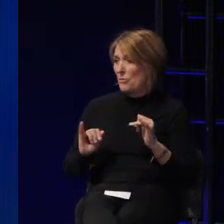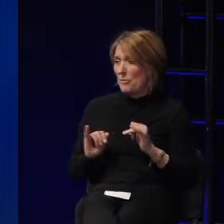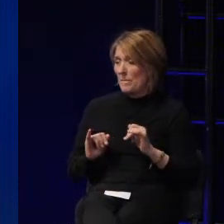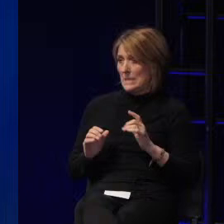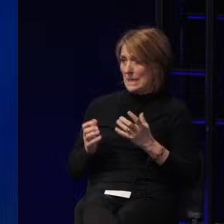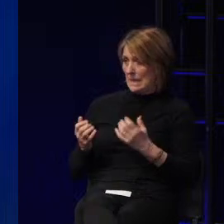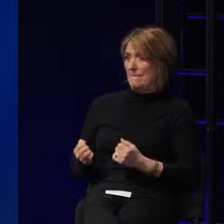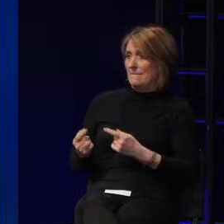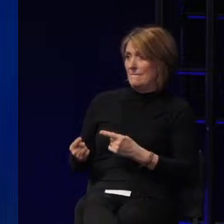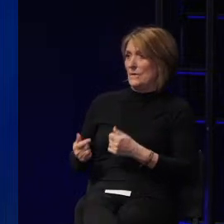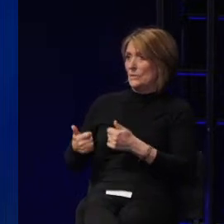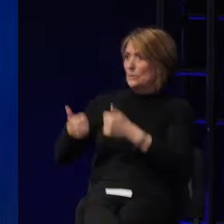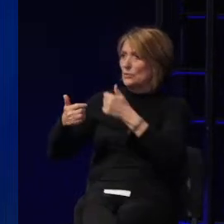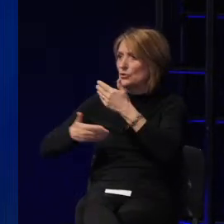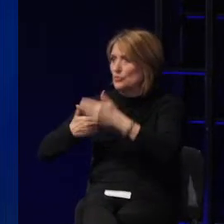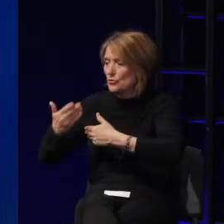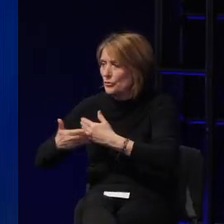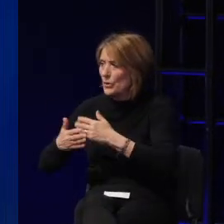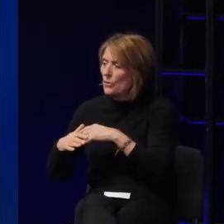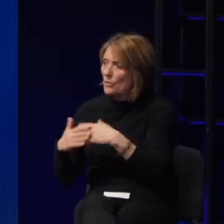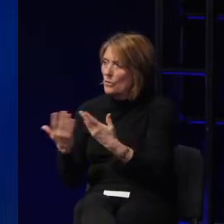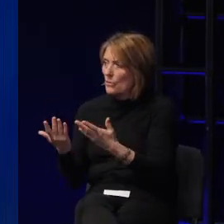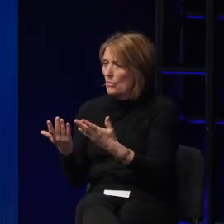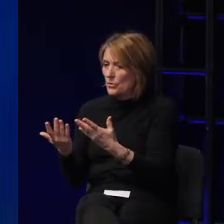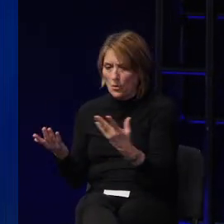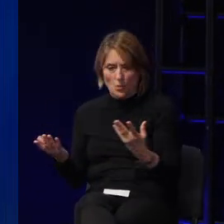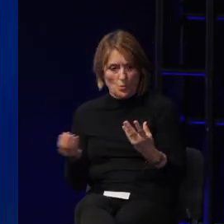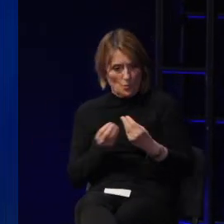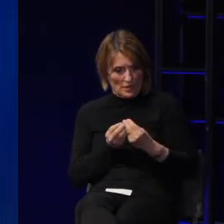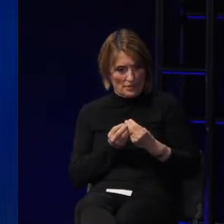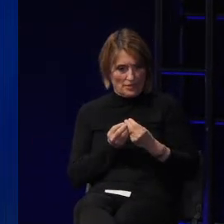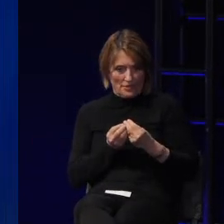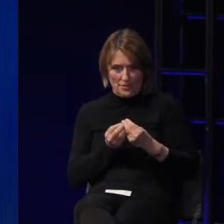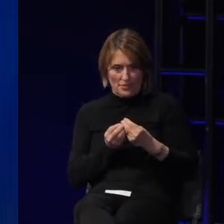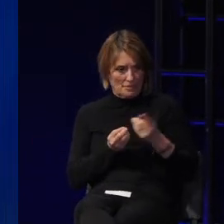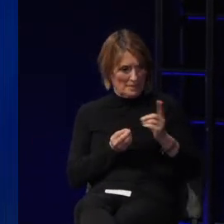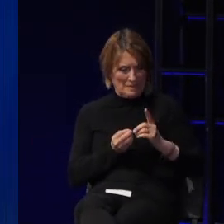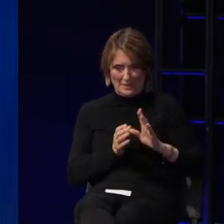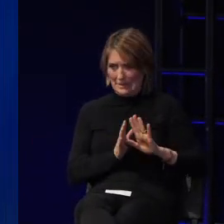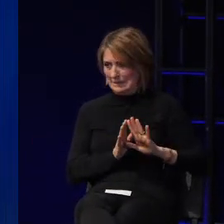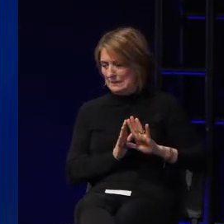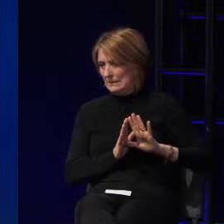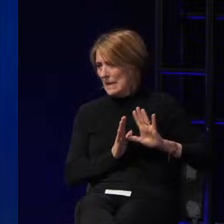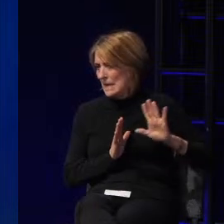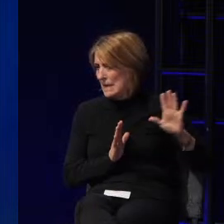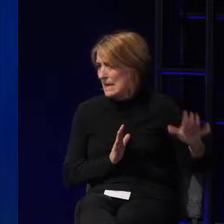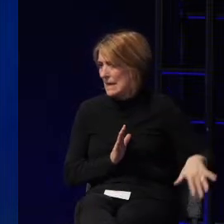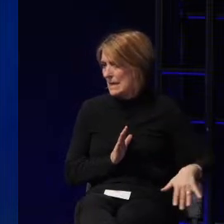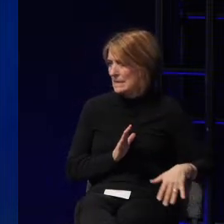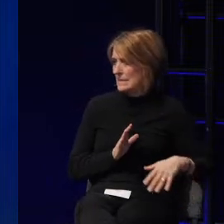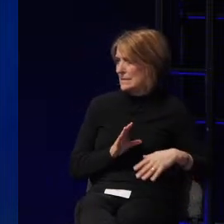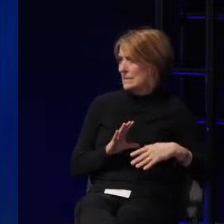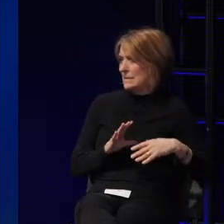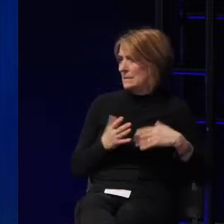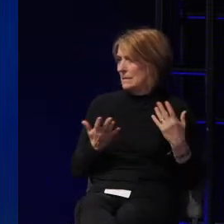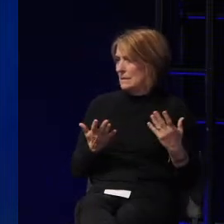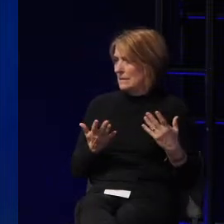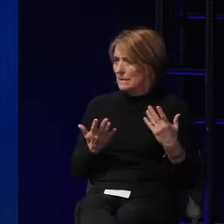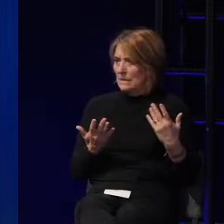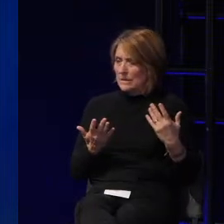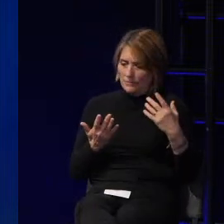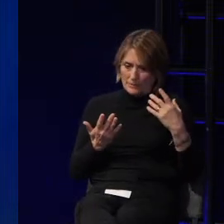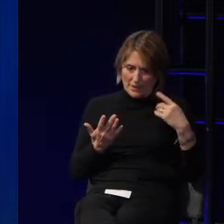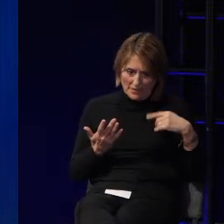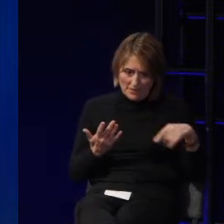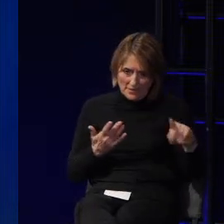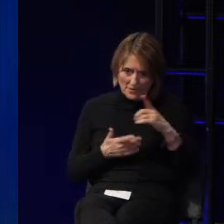the story, or you're with people you really despise, like in that film, but that